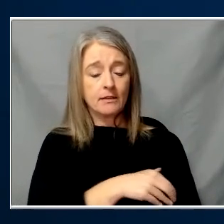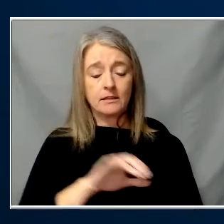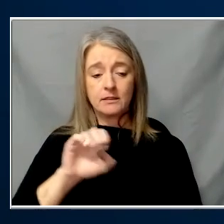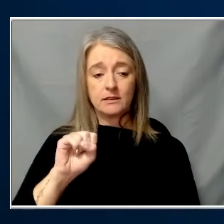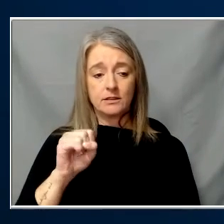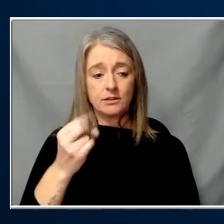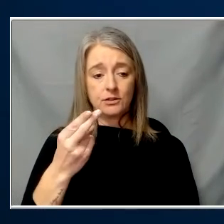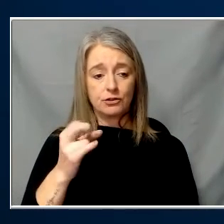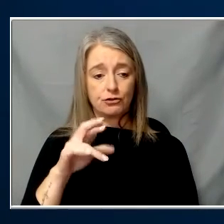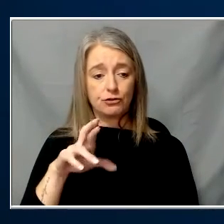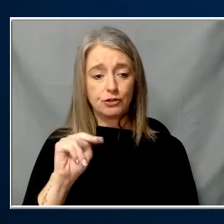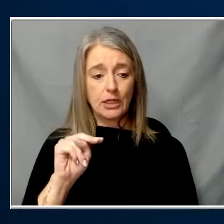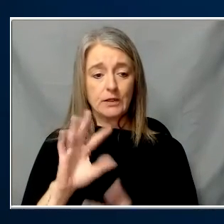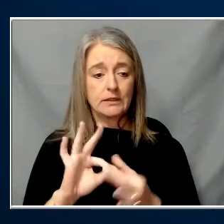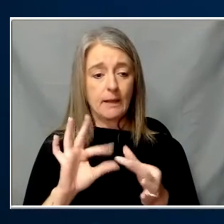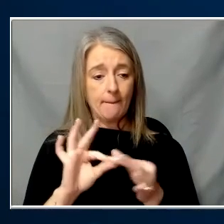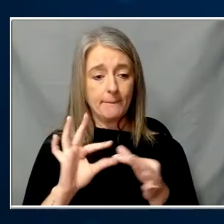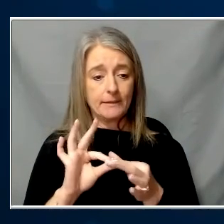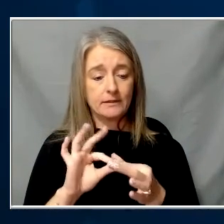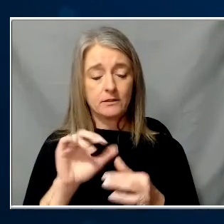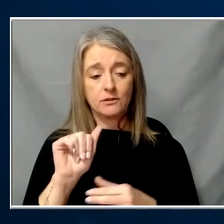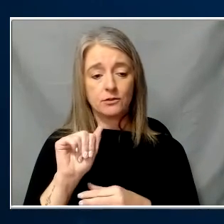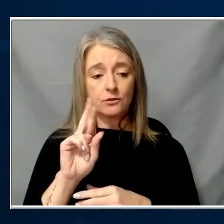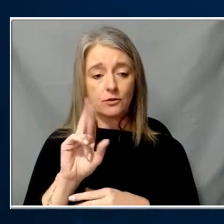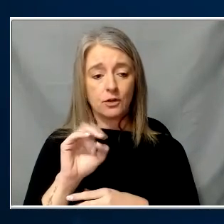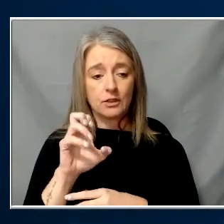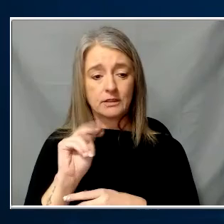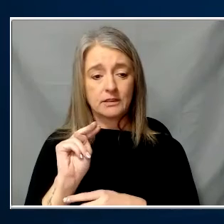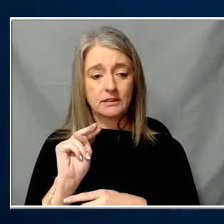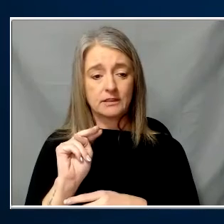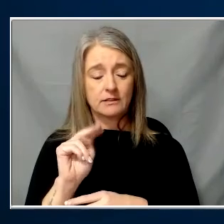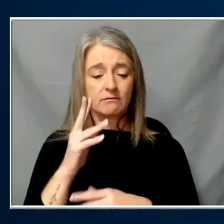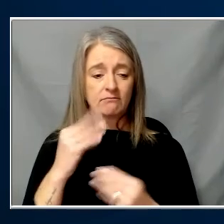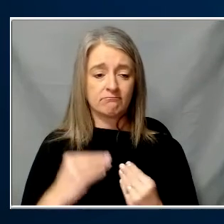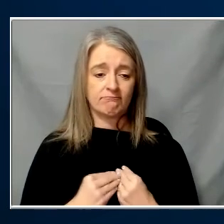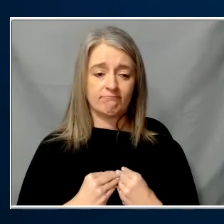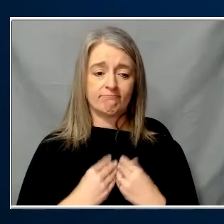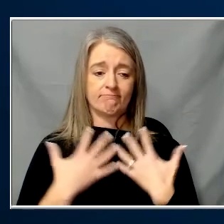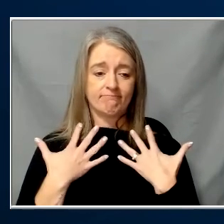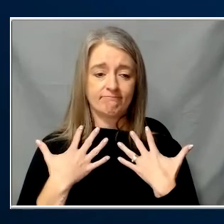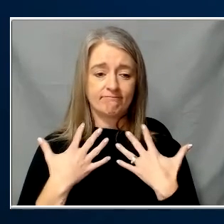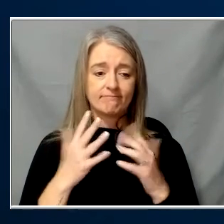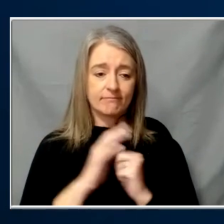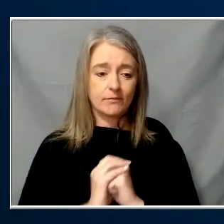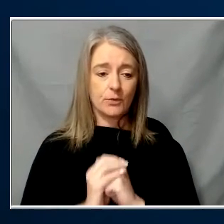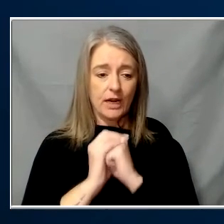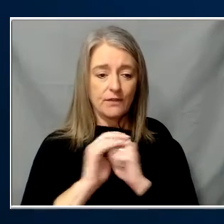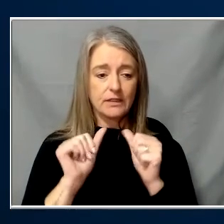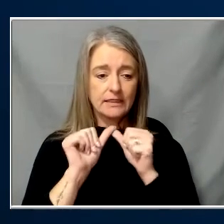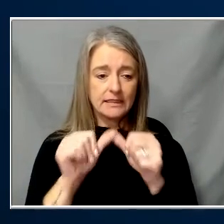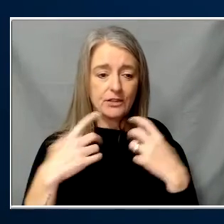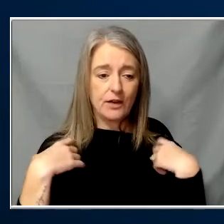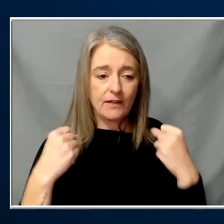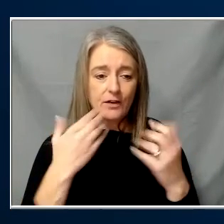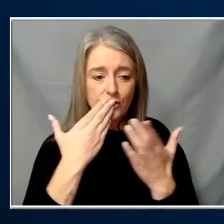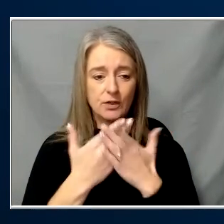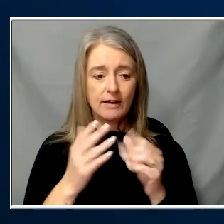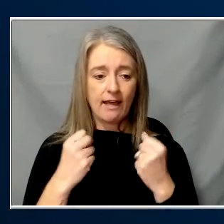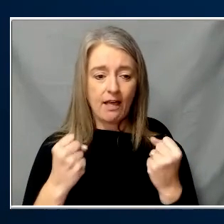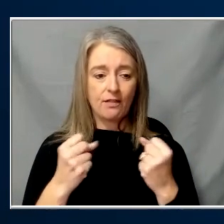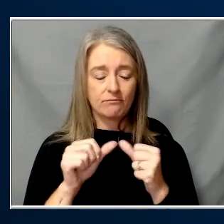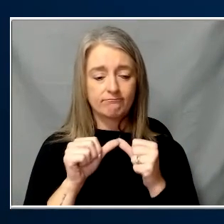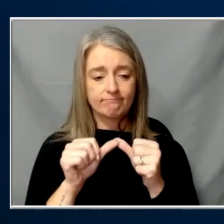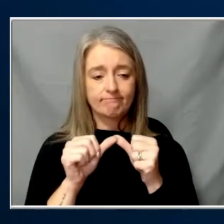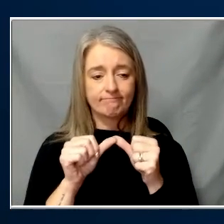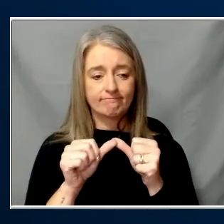she says that, Austin, you are so inspirational. I'm praying for your continued healing and good health going forward. And